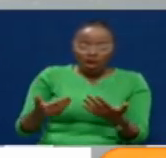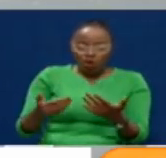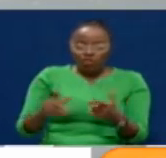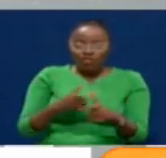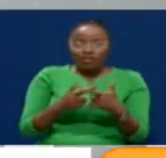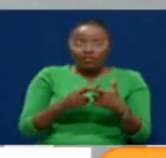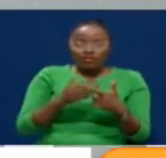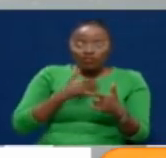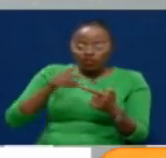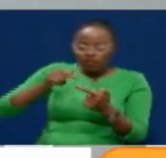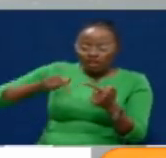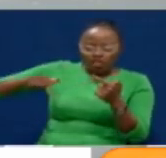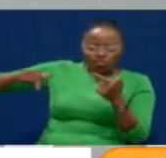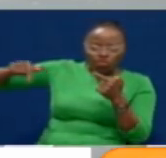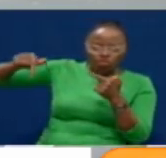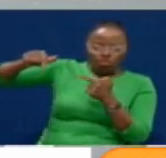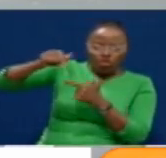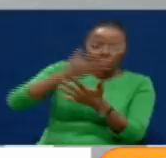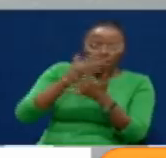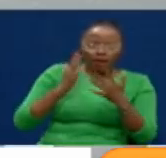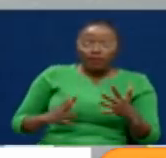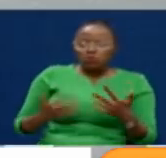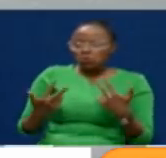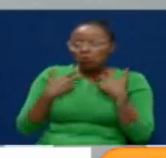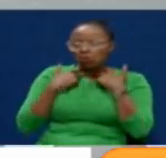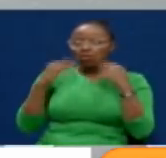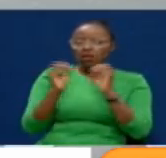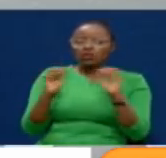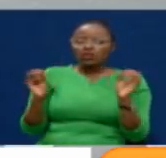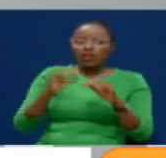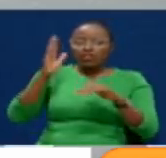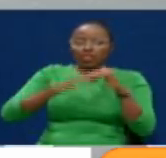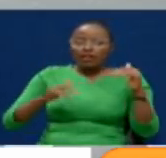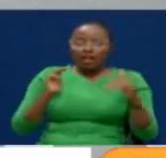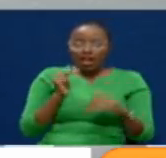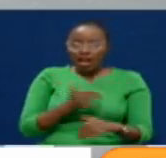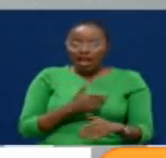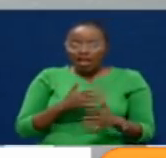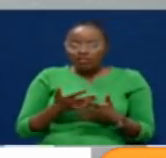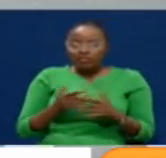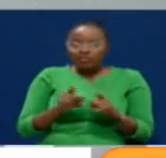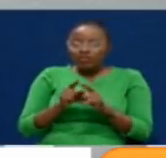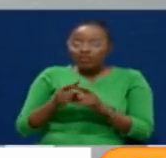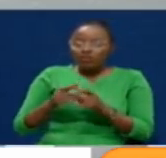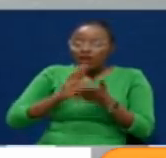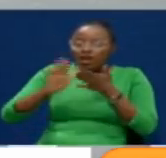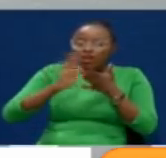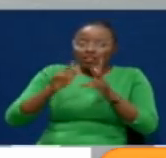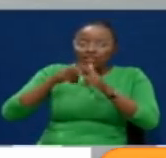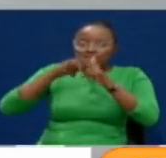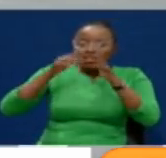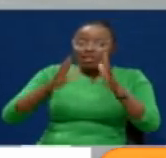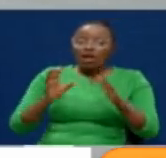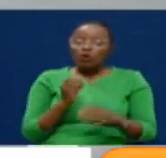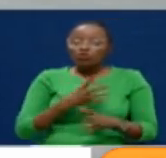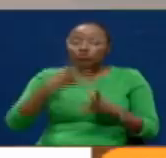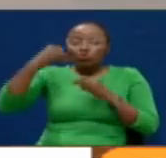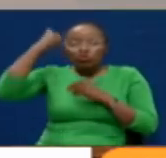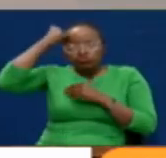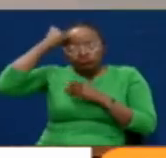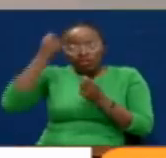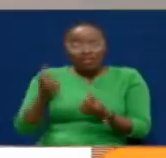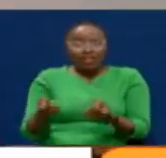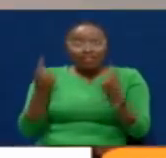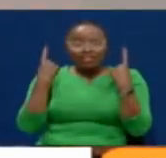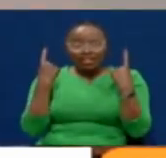the spaghetti. Yes. And nobody is going to get interfered. Now, instead of us rushing our engineers to go and study this and understand